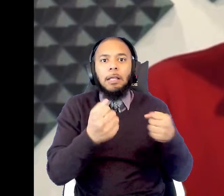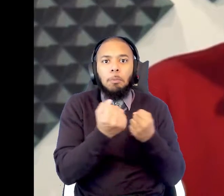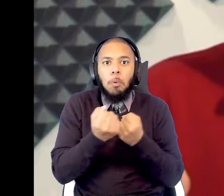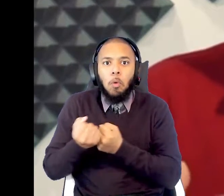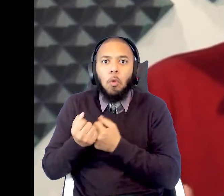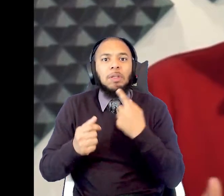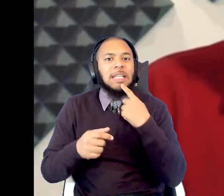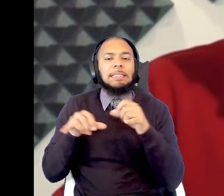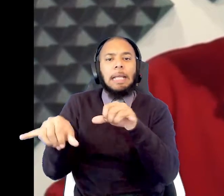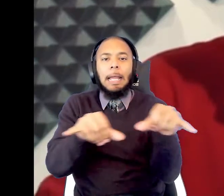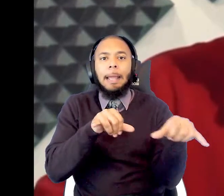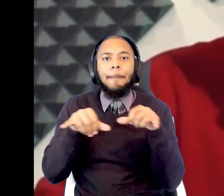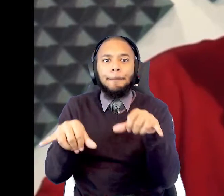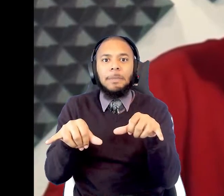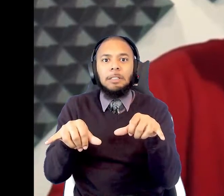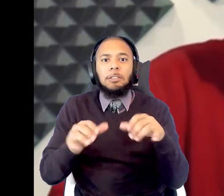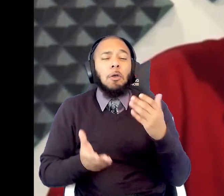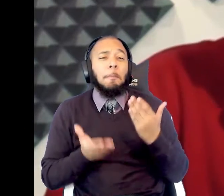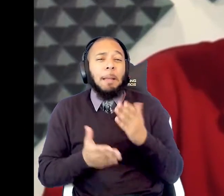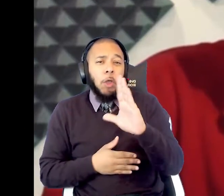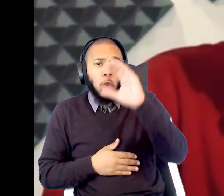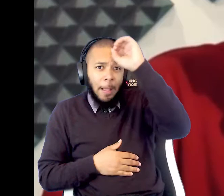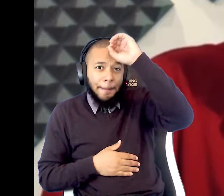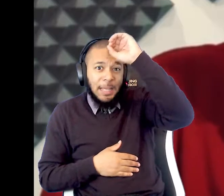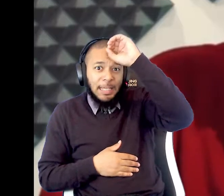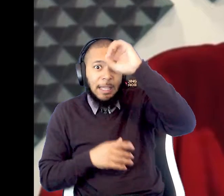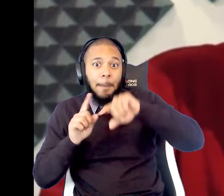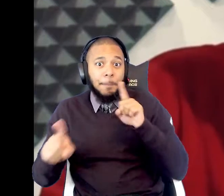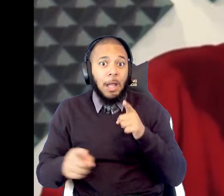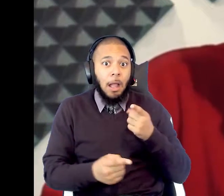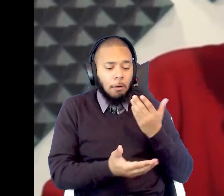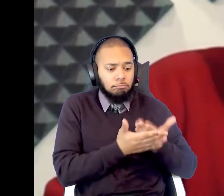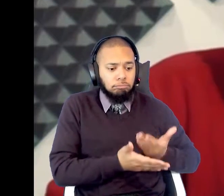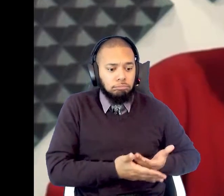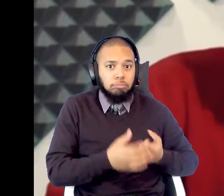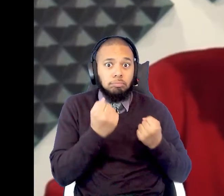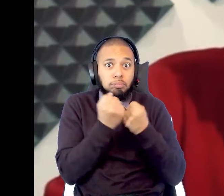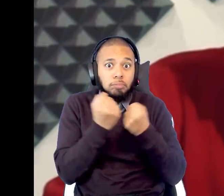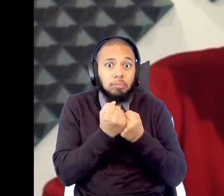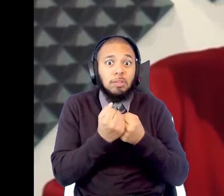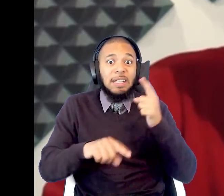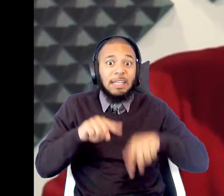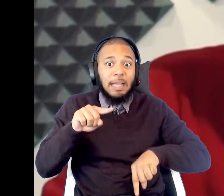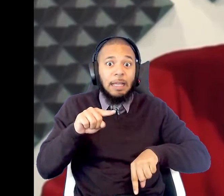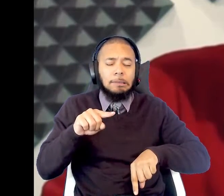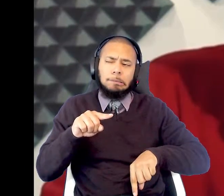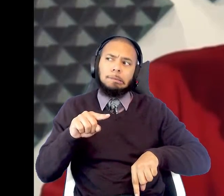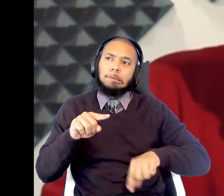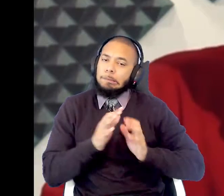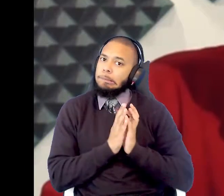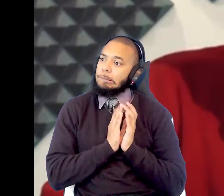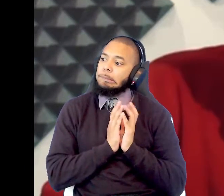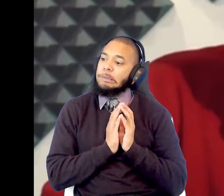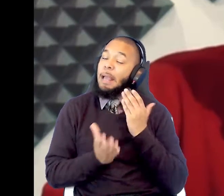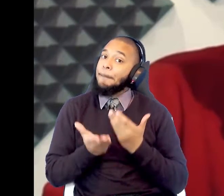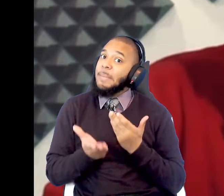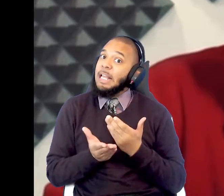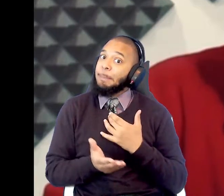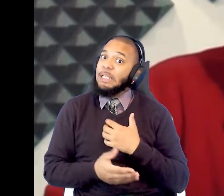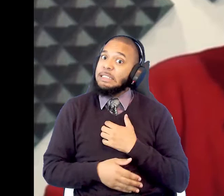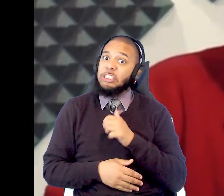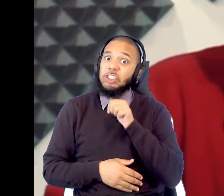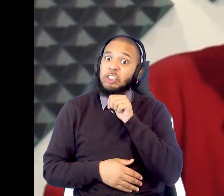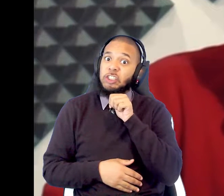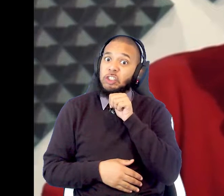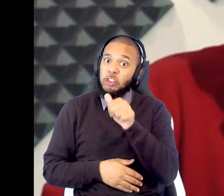opinion, but you can't really back it up with any real hard evidence, that may not be a topic you really want to write about. All right.